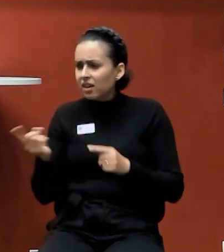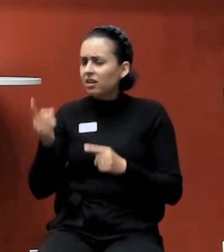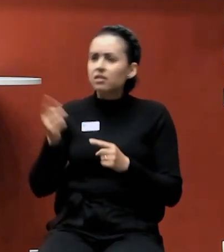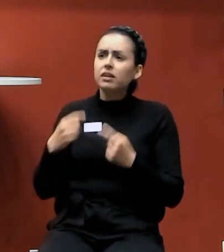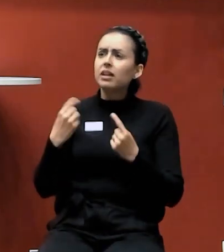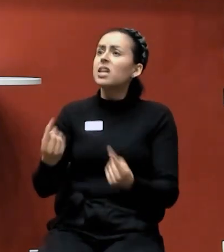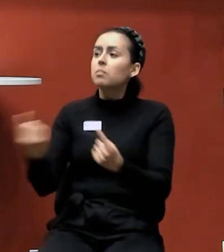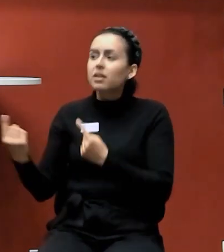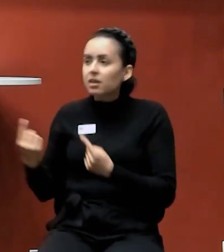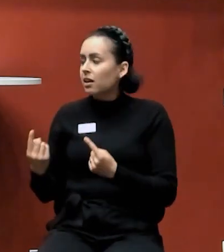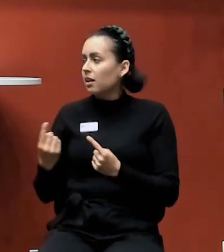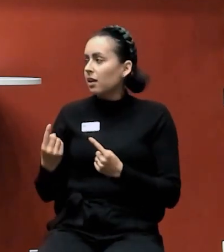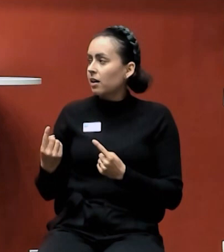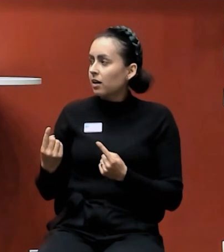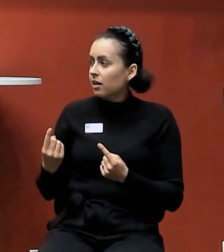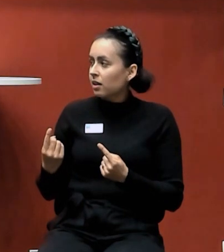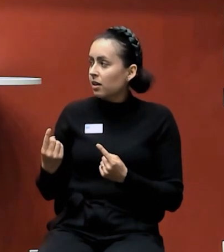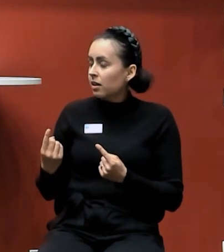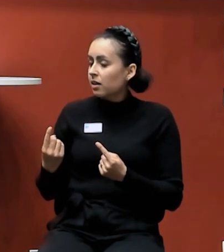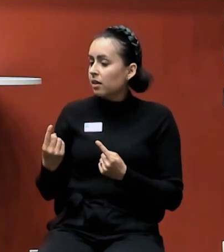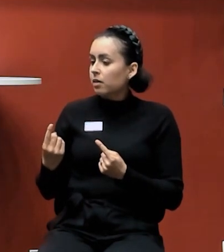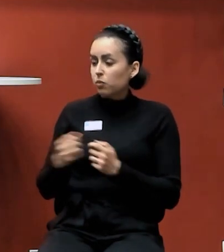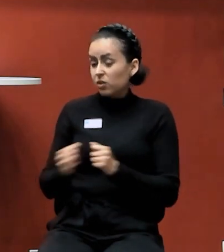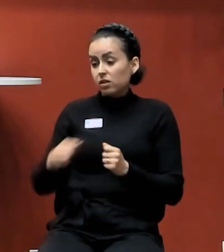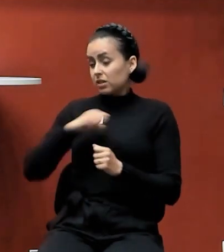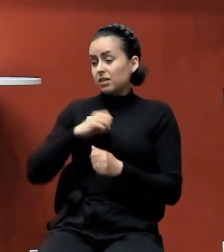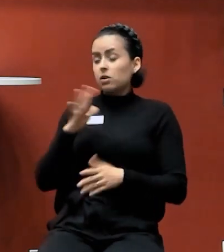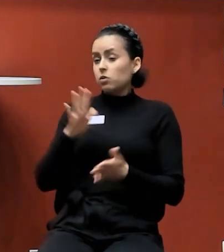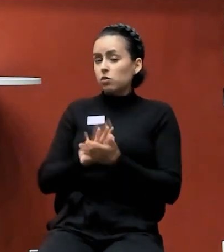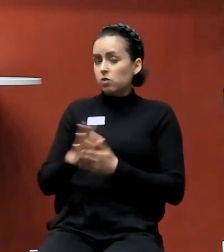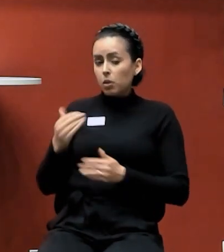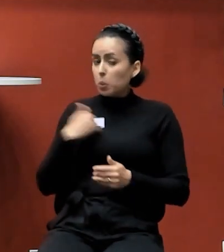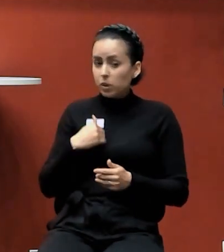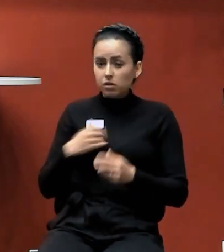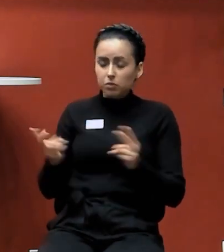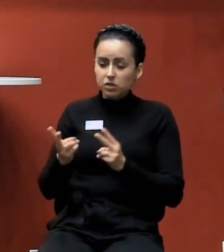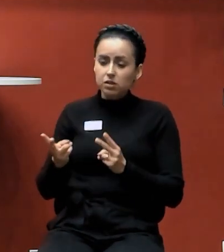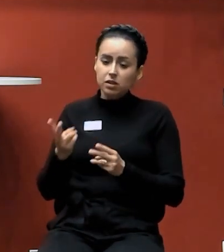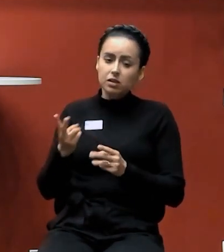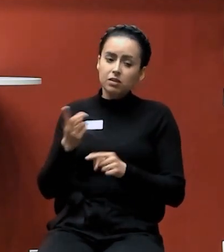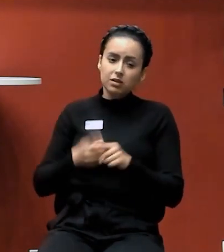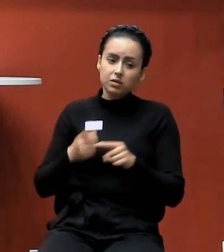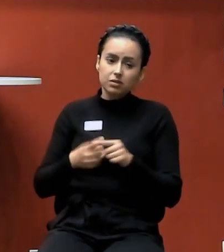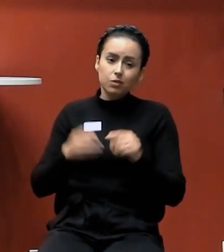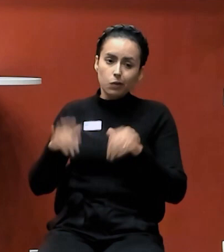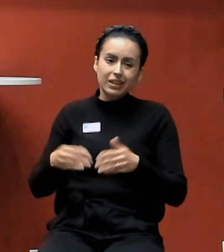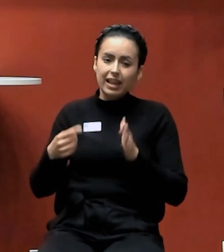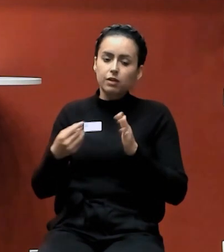about it, but they never made me feel this way. And I do think that by doing